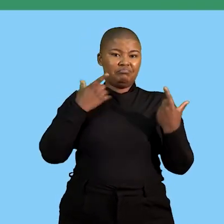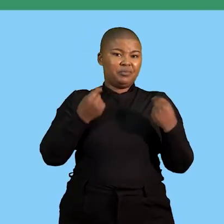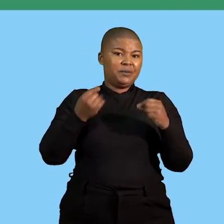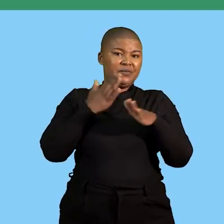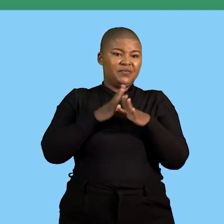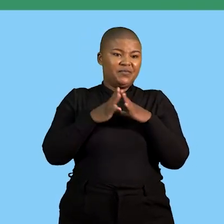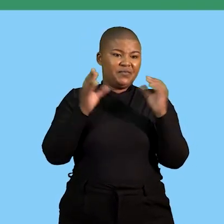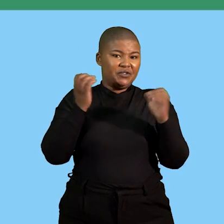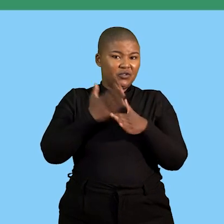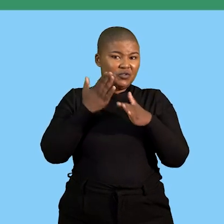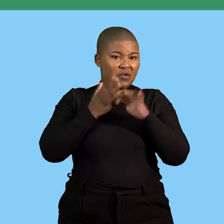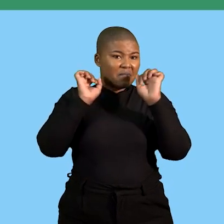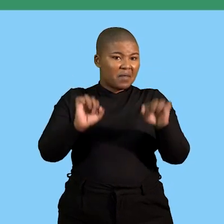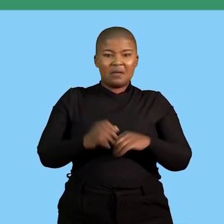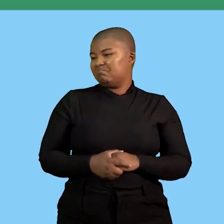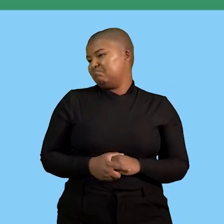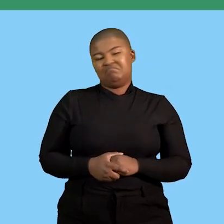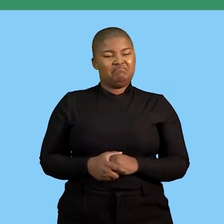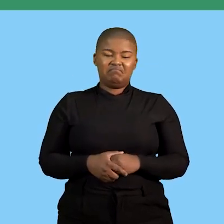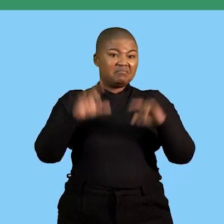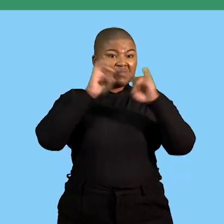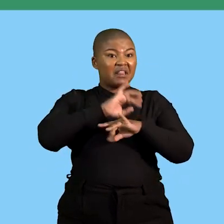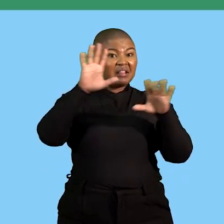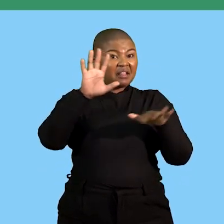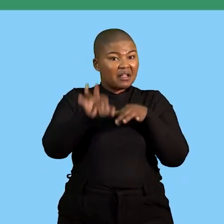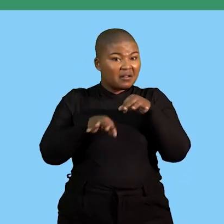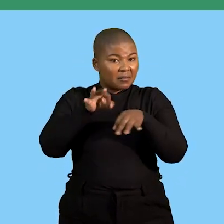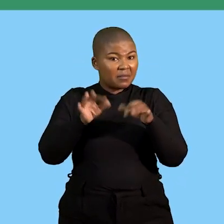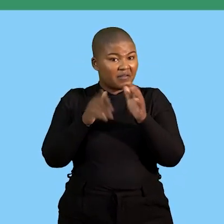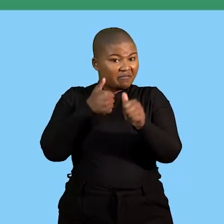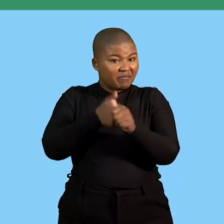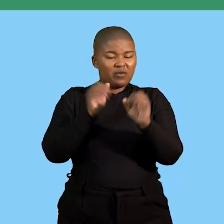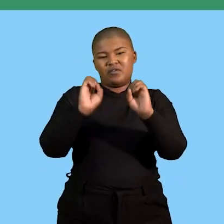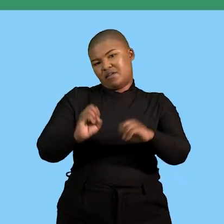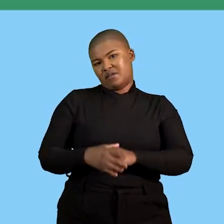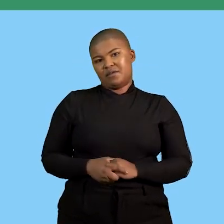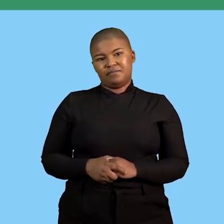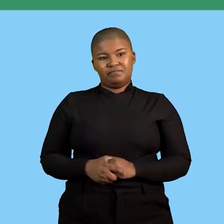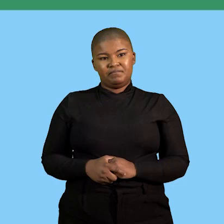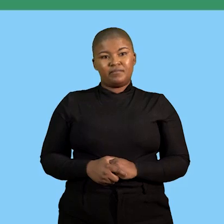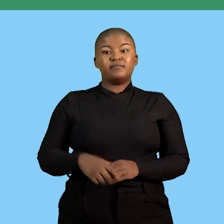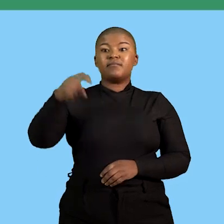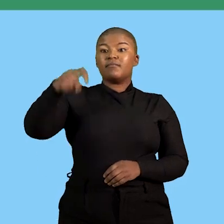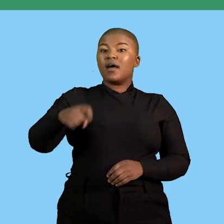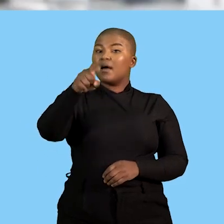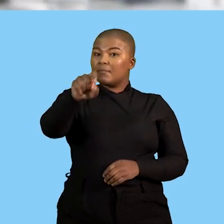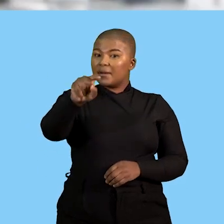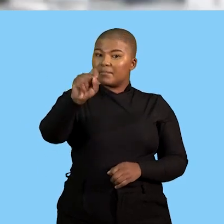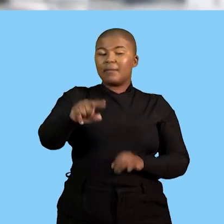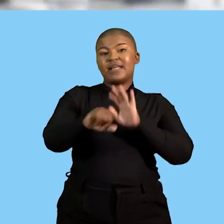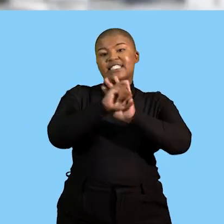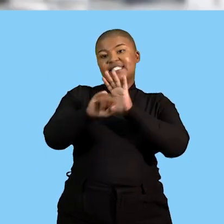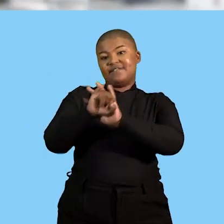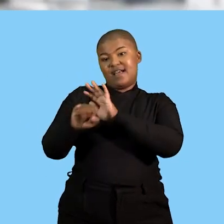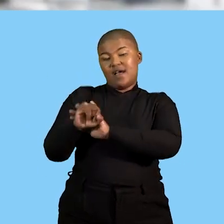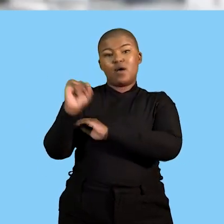tasks effectively as clear instructions are not provided. So you are supposed to identify